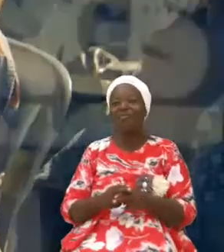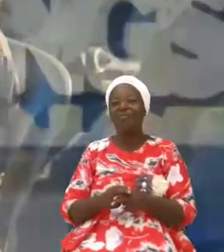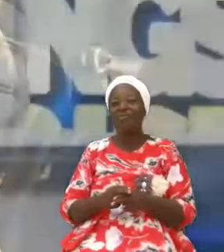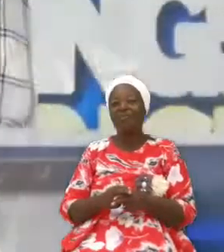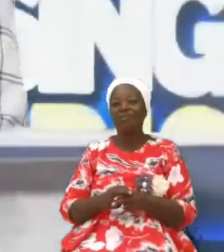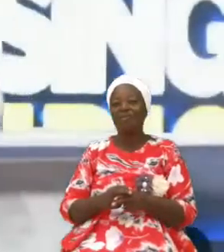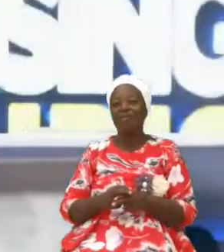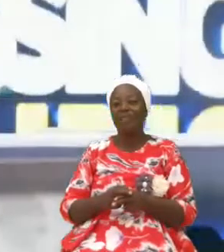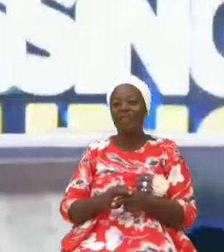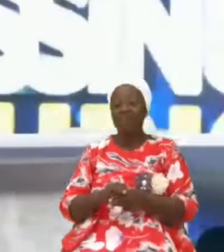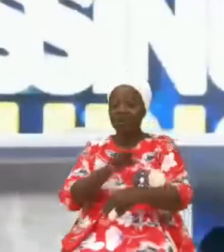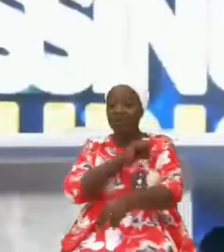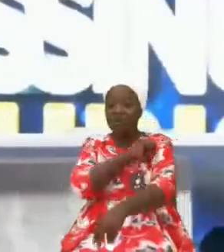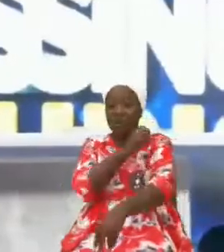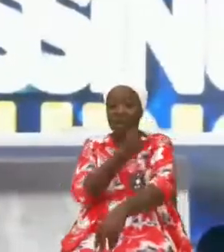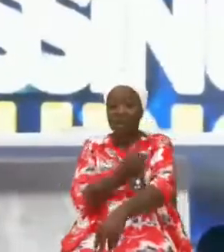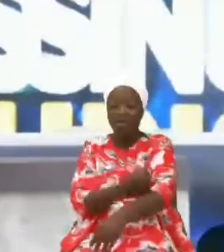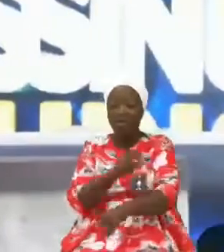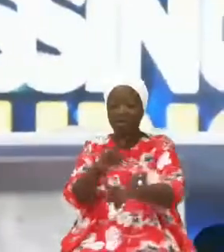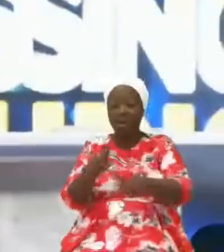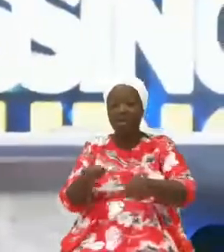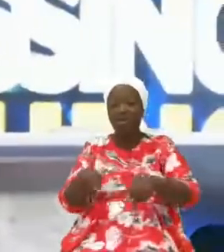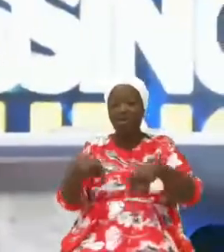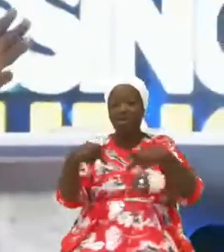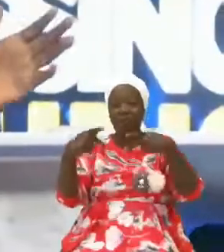your life in Jesus' name.